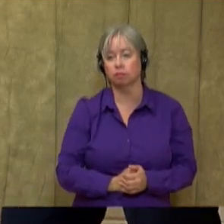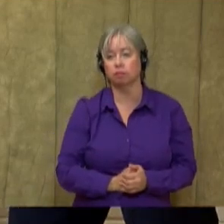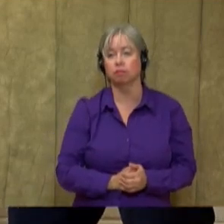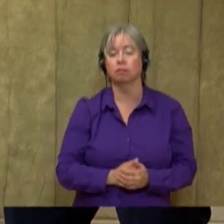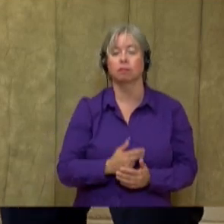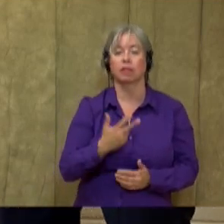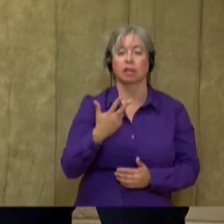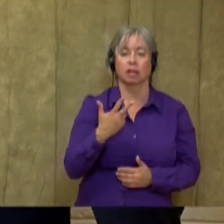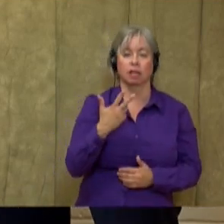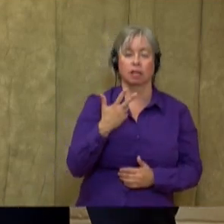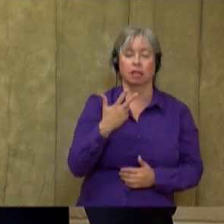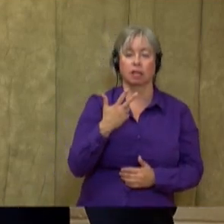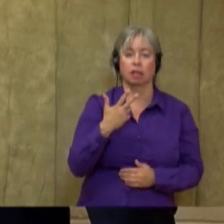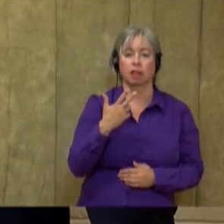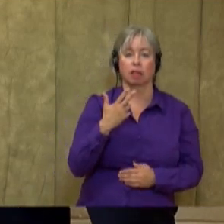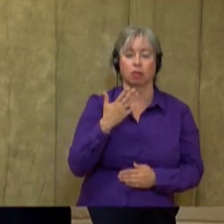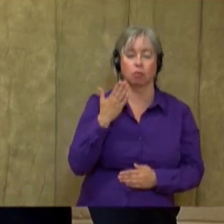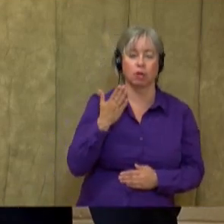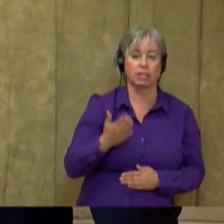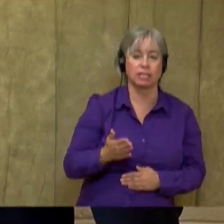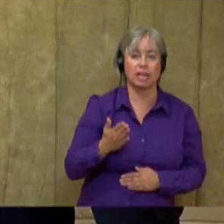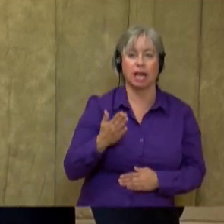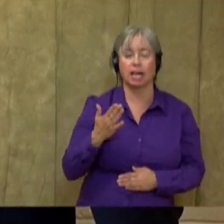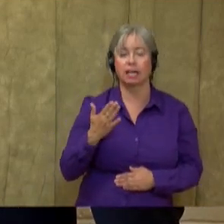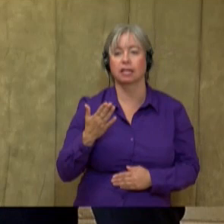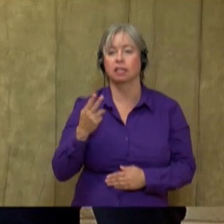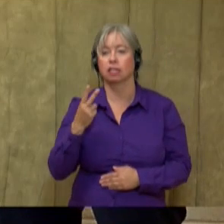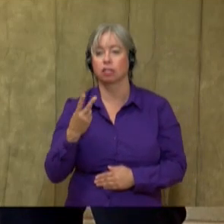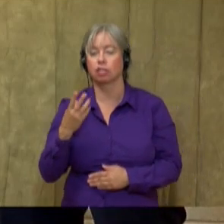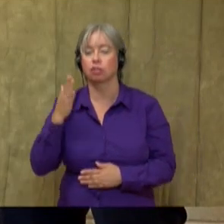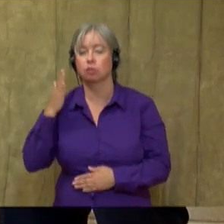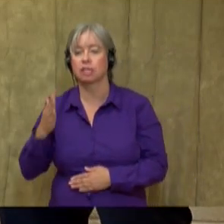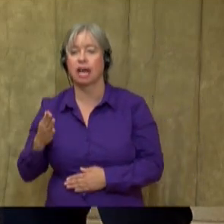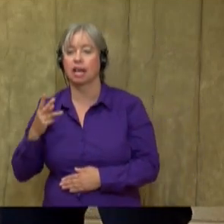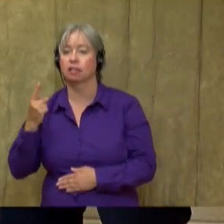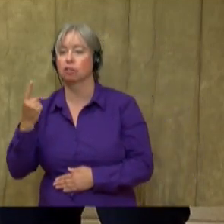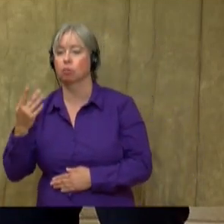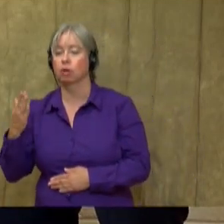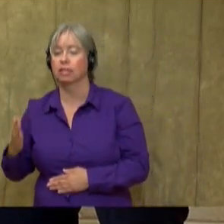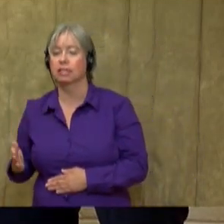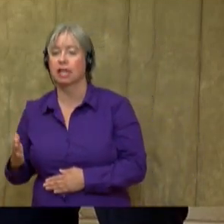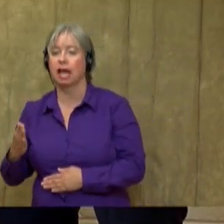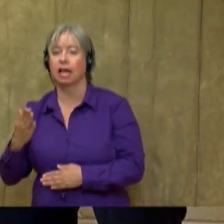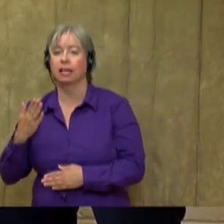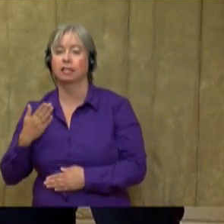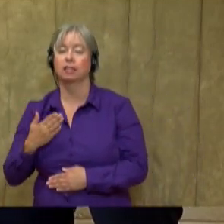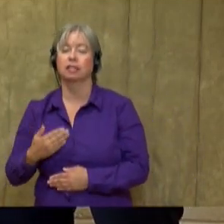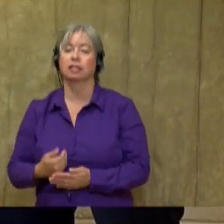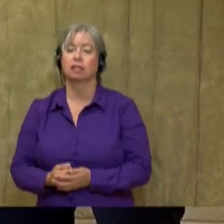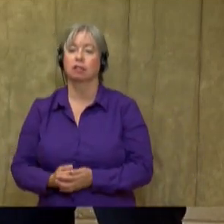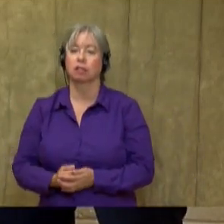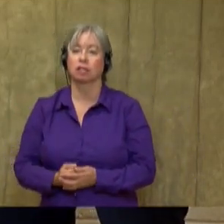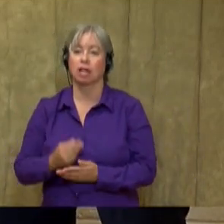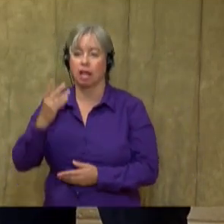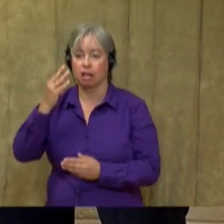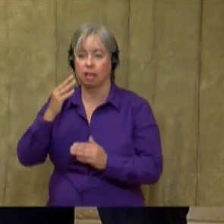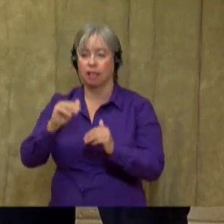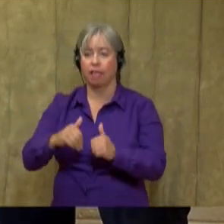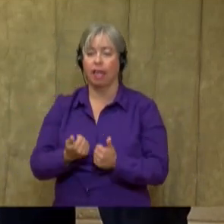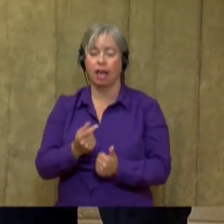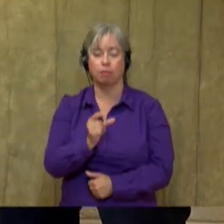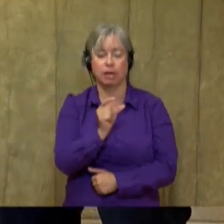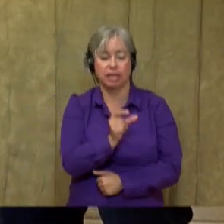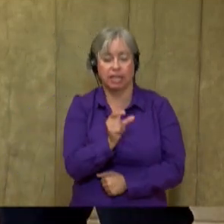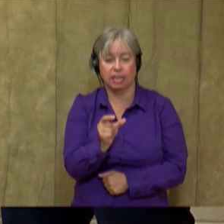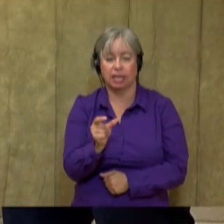2 faces painted, 1 face painted, and 0 faces painted, I'm going to show you where they're located. And I want you to think about how many of each